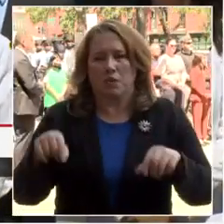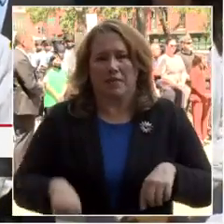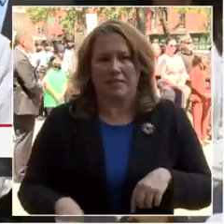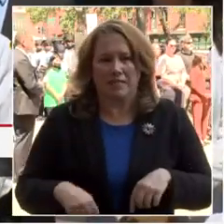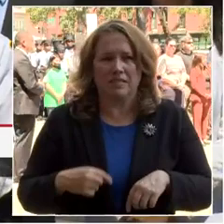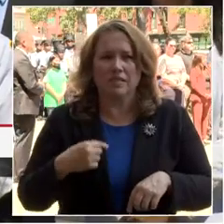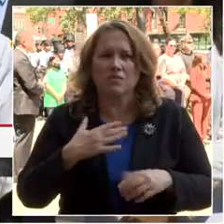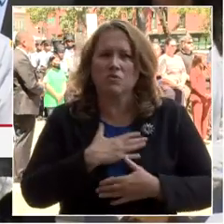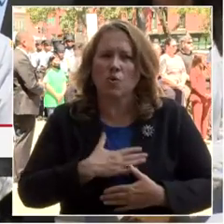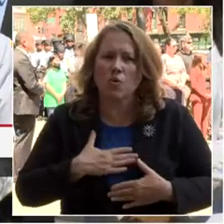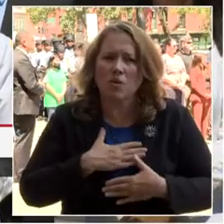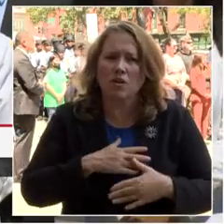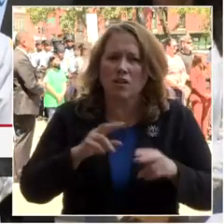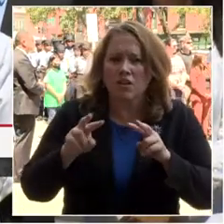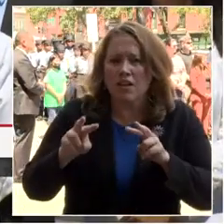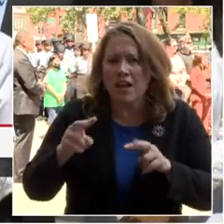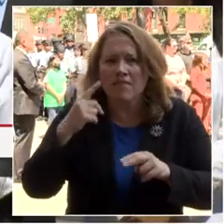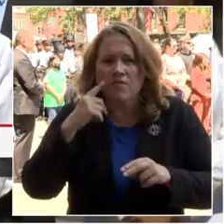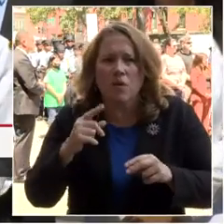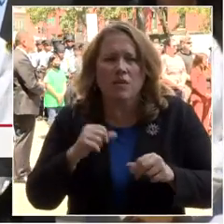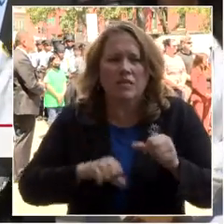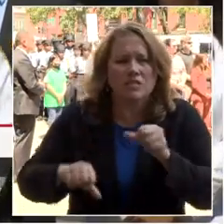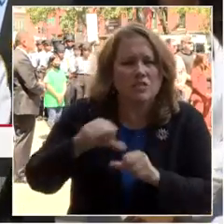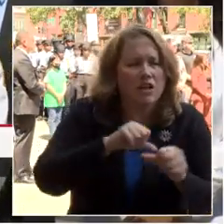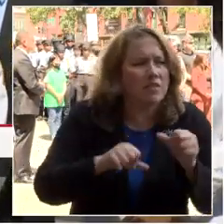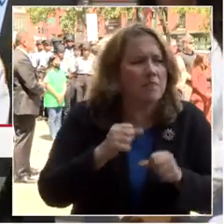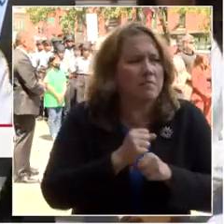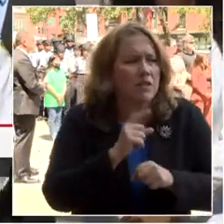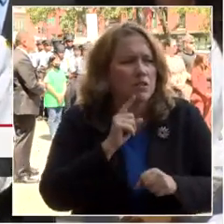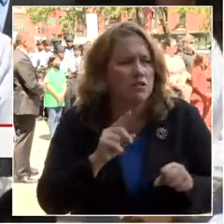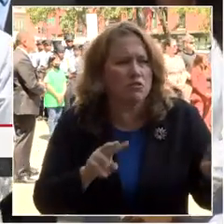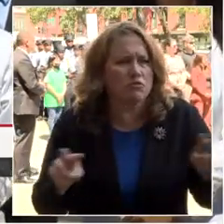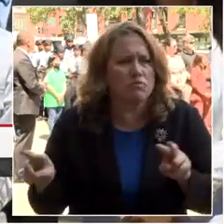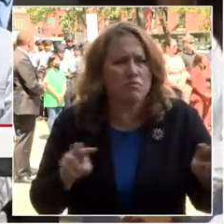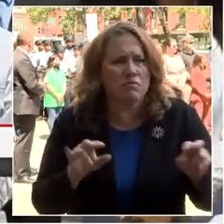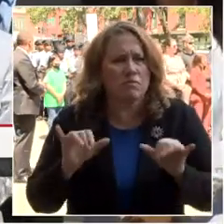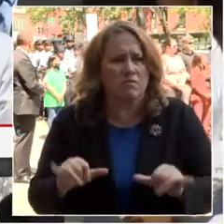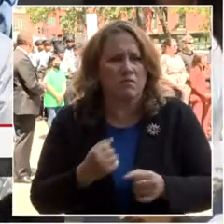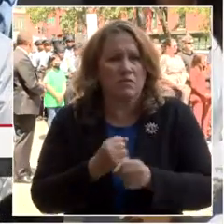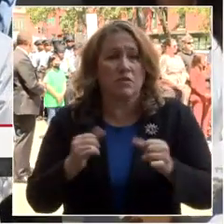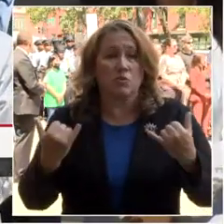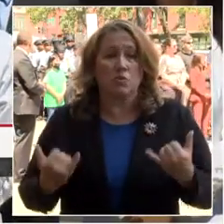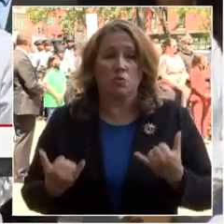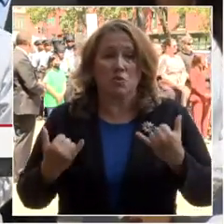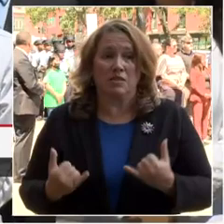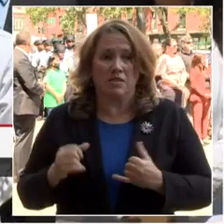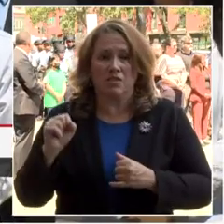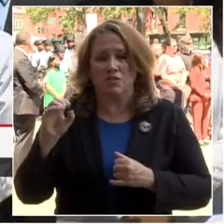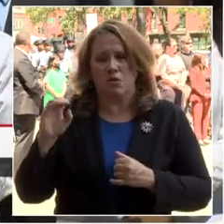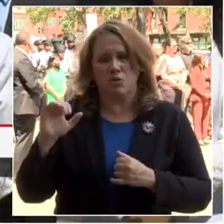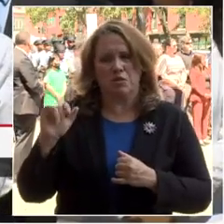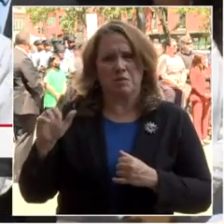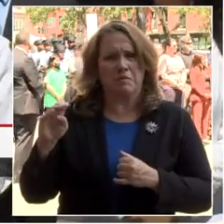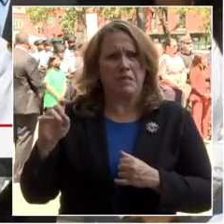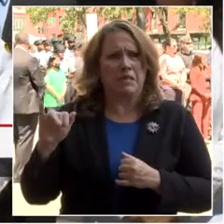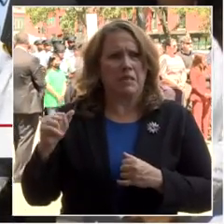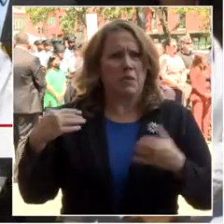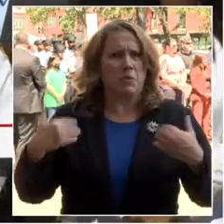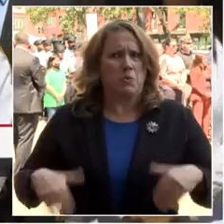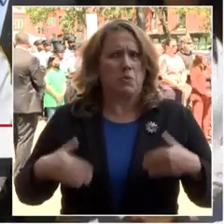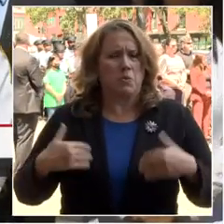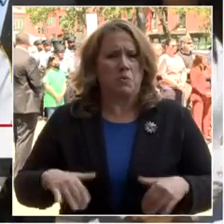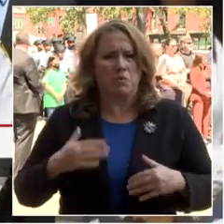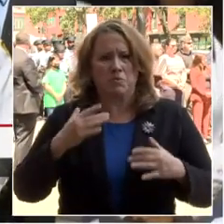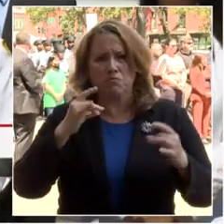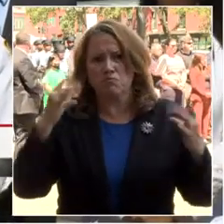each other. In wrapping up, I want to say today is Social Media Day, and this is one way that I can encourage everyone here